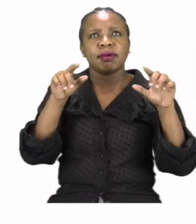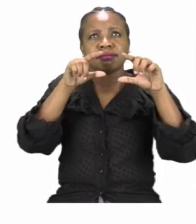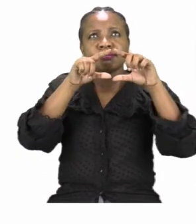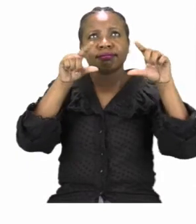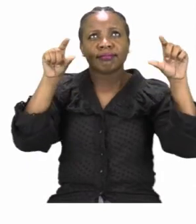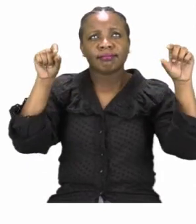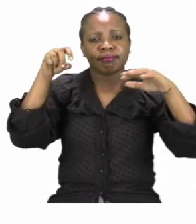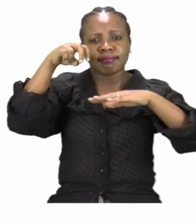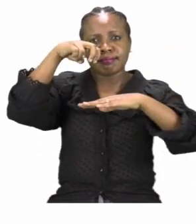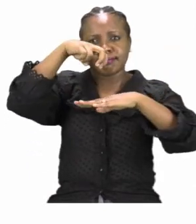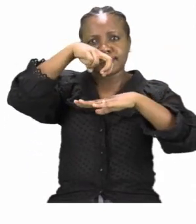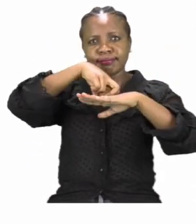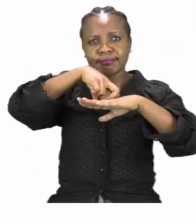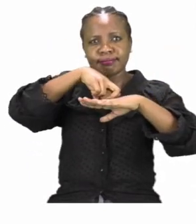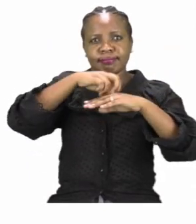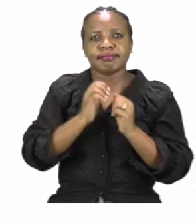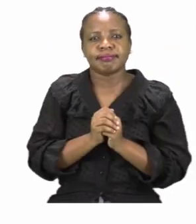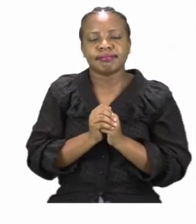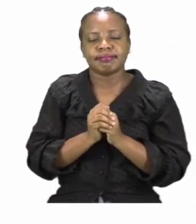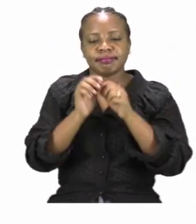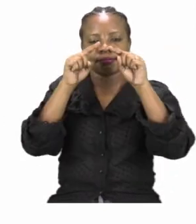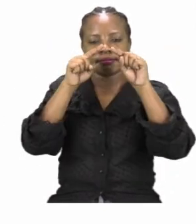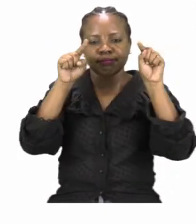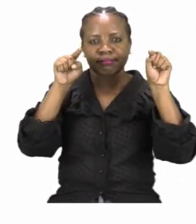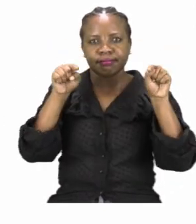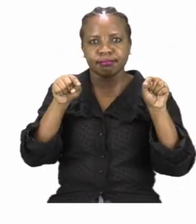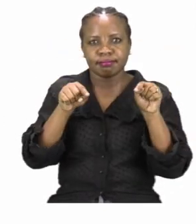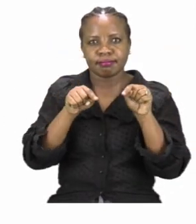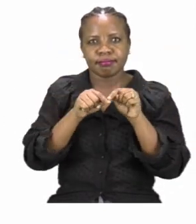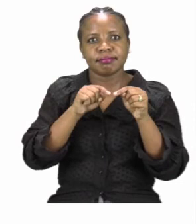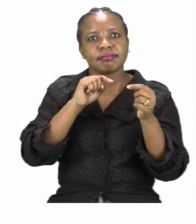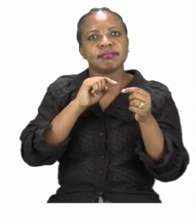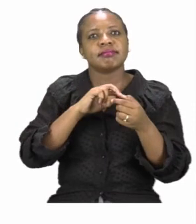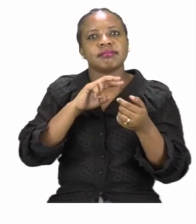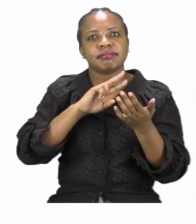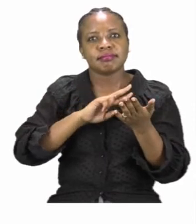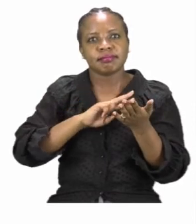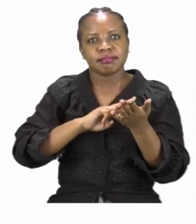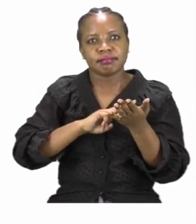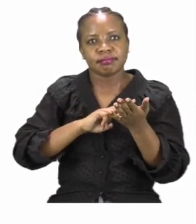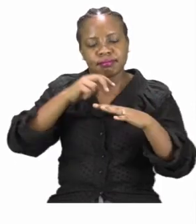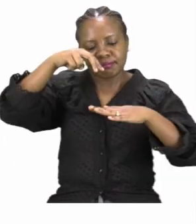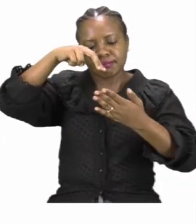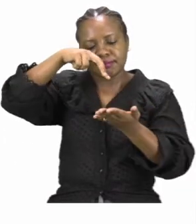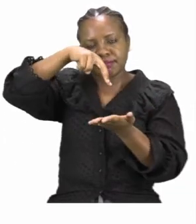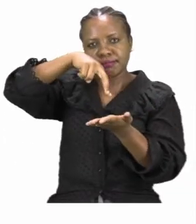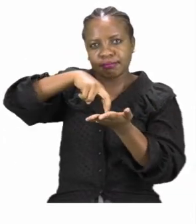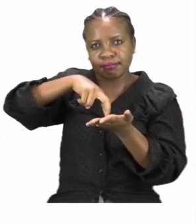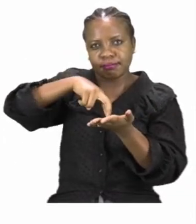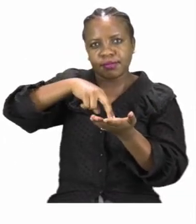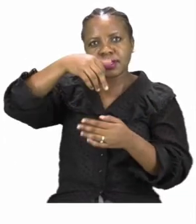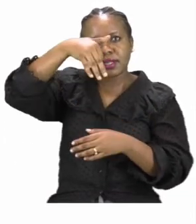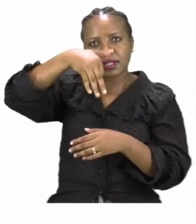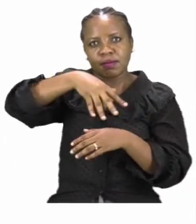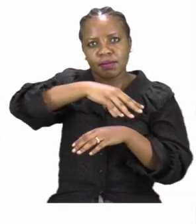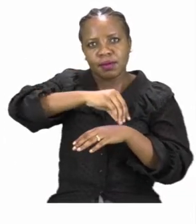headband. The shield stands for the Namib Desert behind